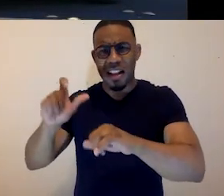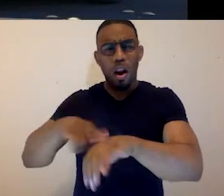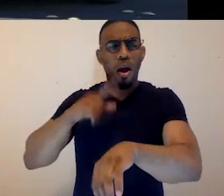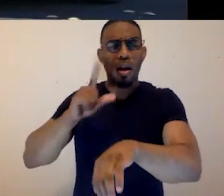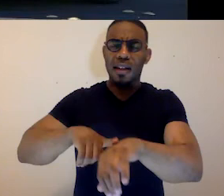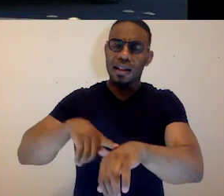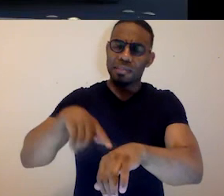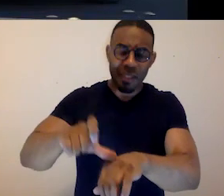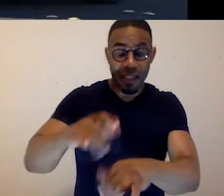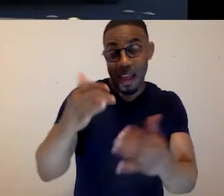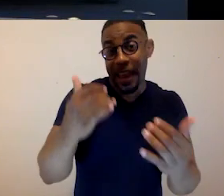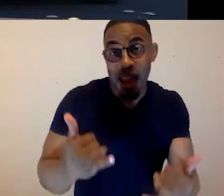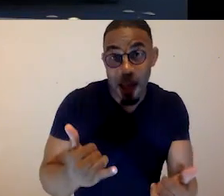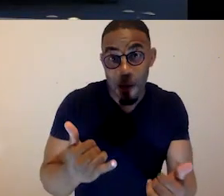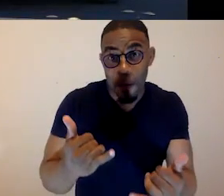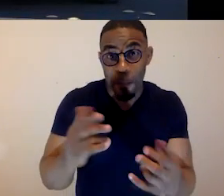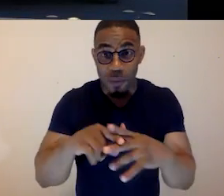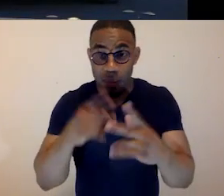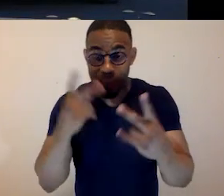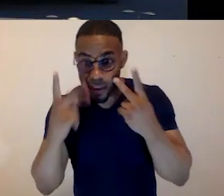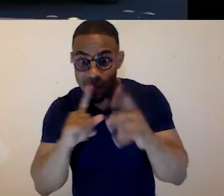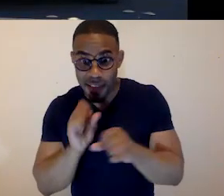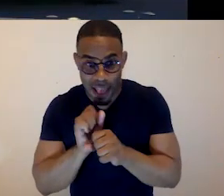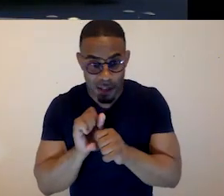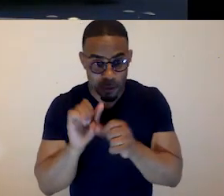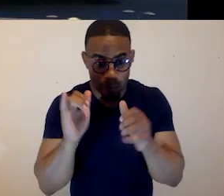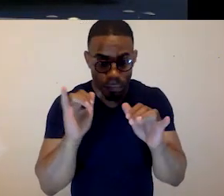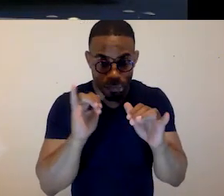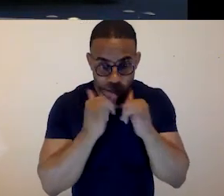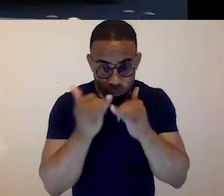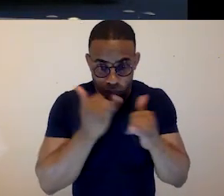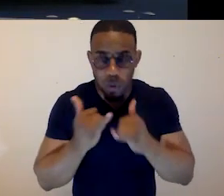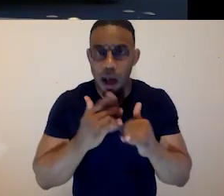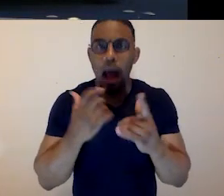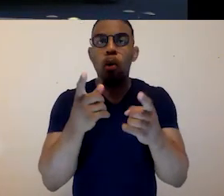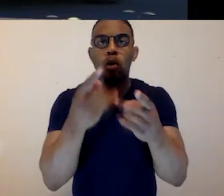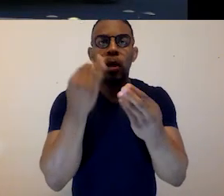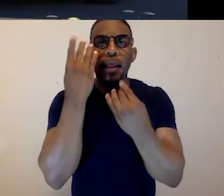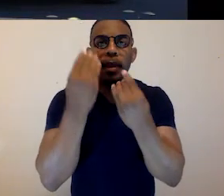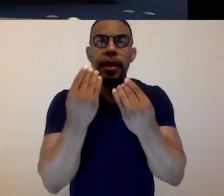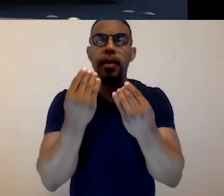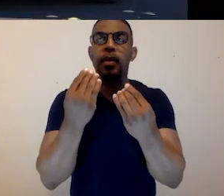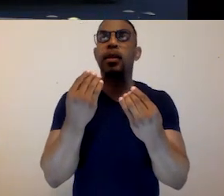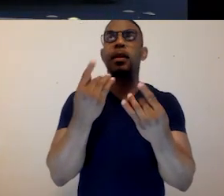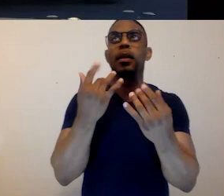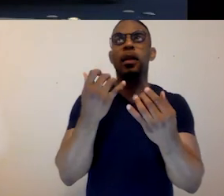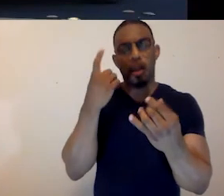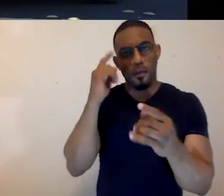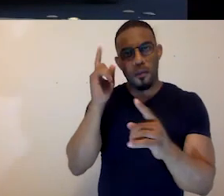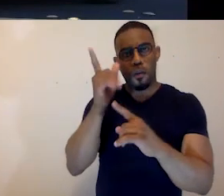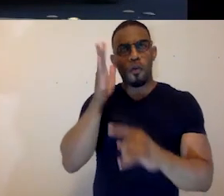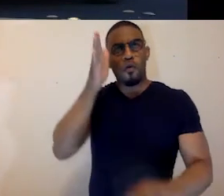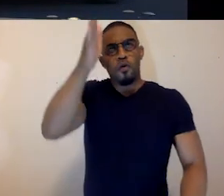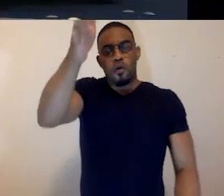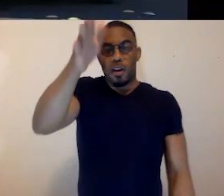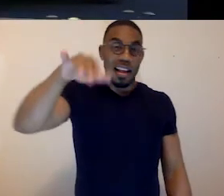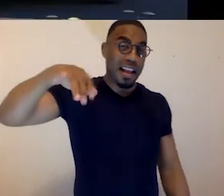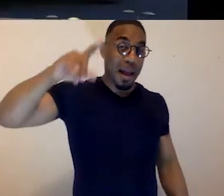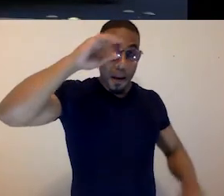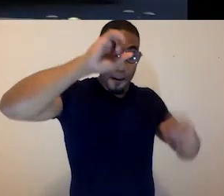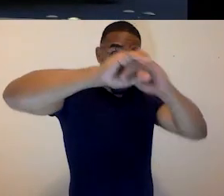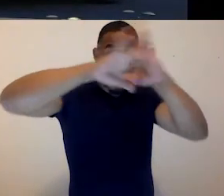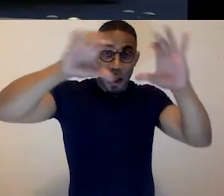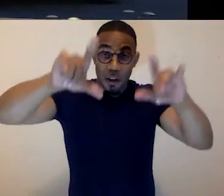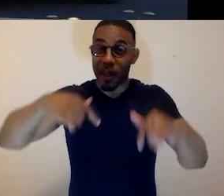coming. Now we're starting to see them on the actual roads. So I want you to think that forward into the future. Imagine that you